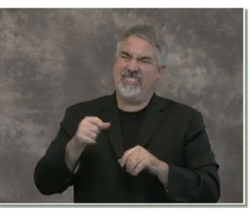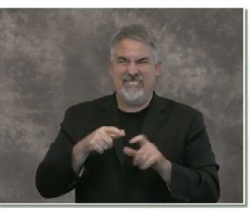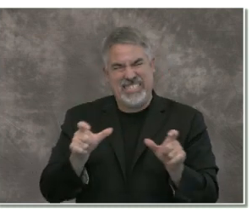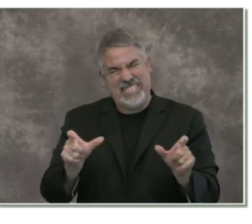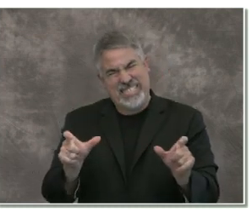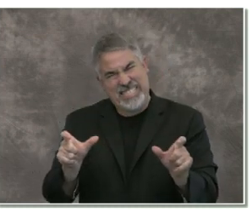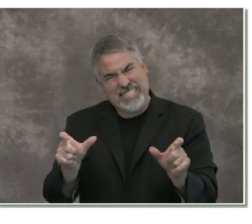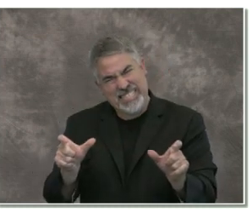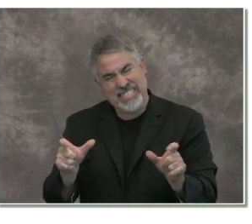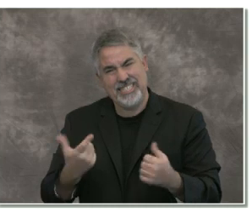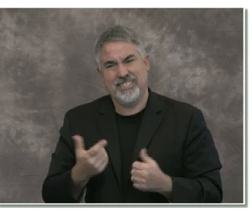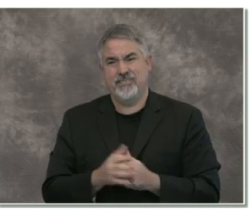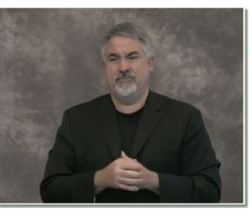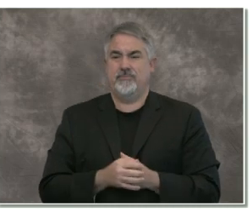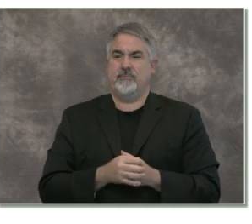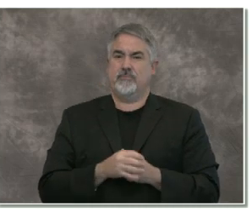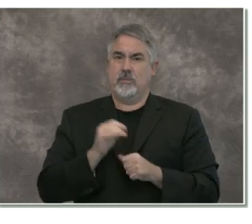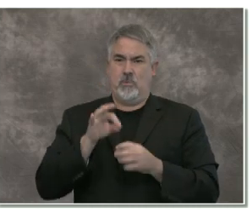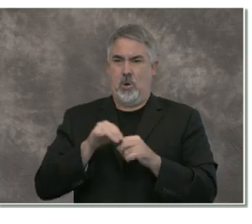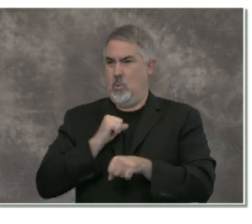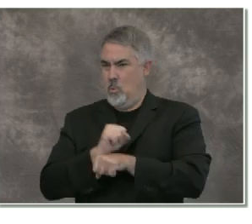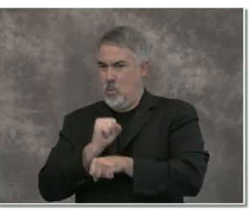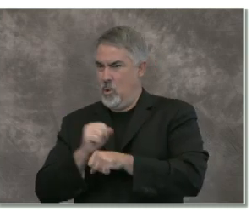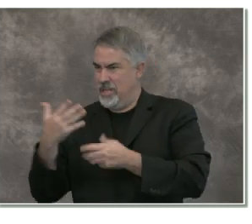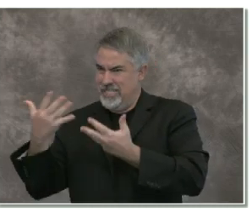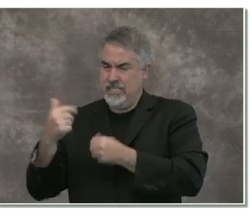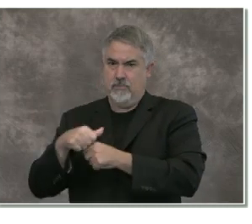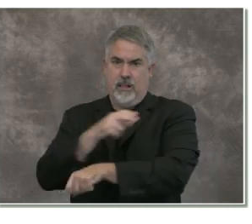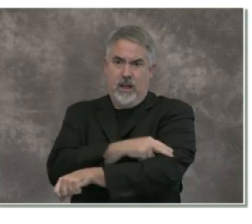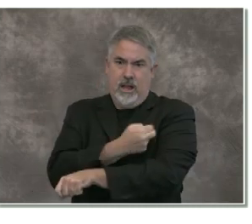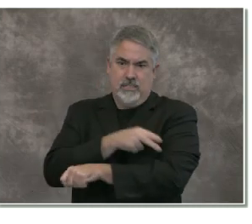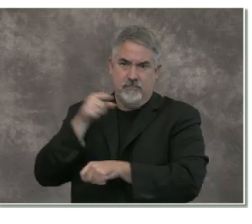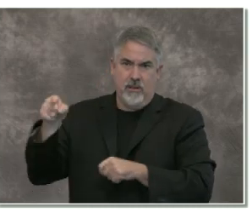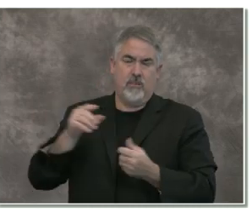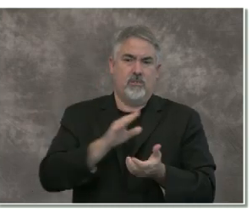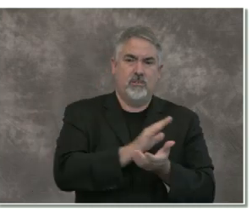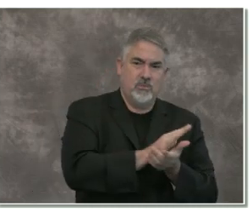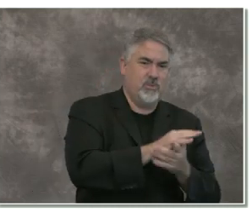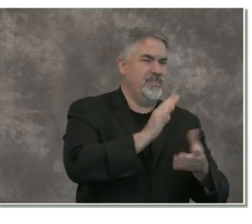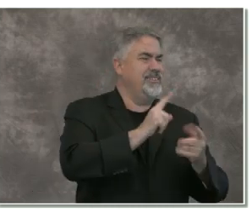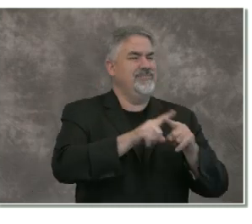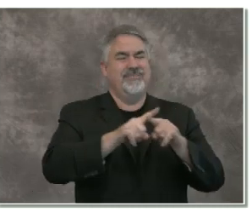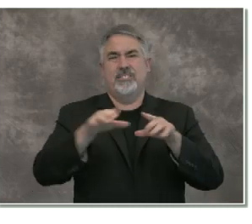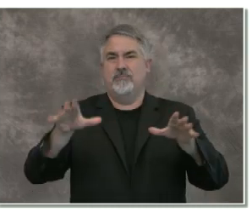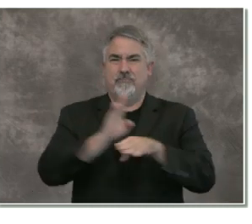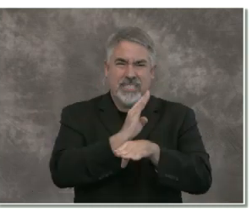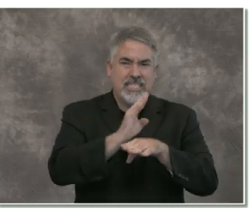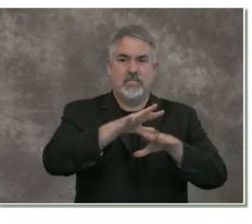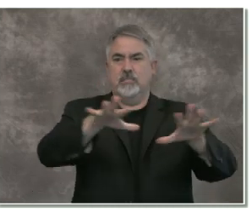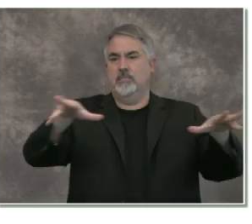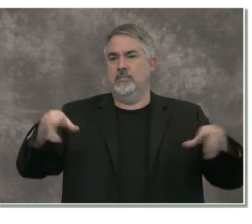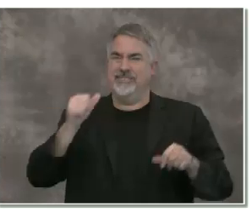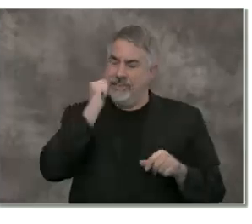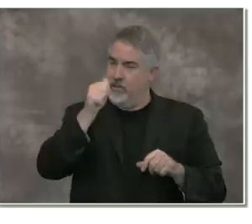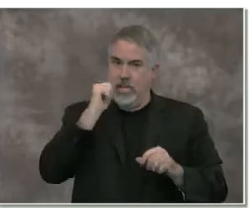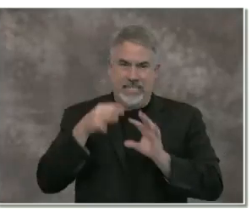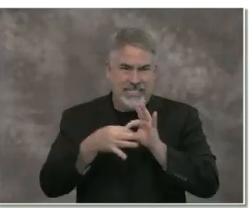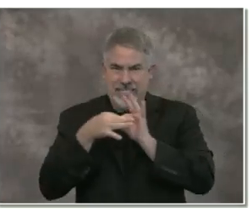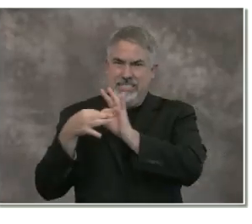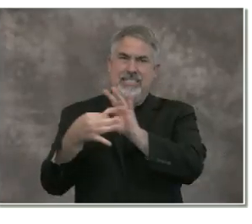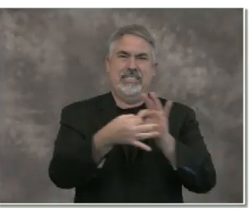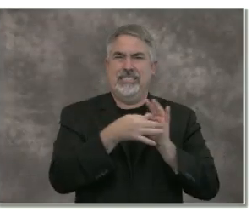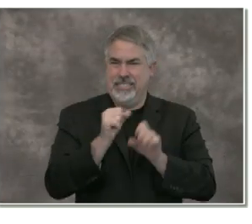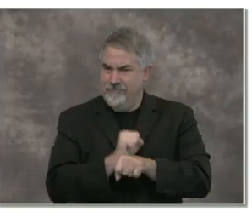respond in coordination with our hospitals, cities, schools, businesses, and other regional partners every day. But a second